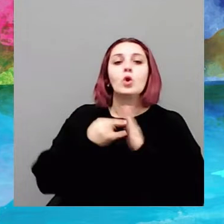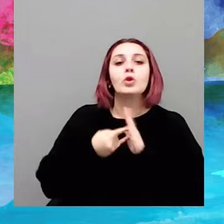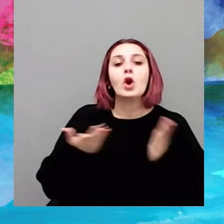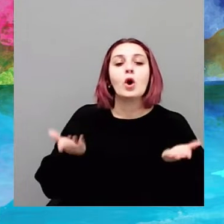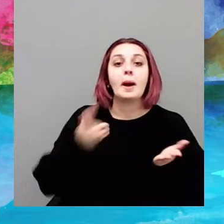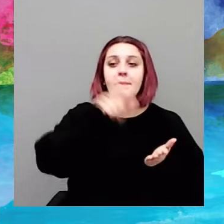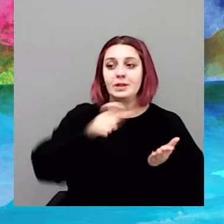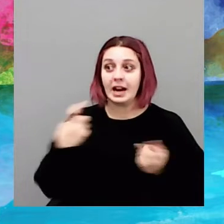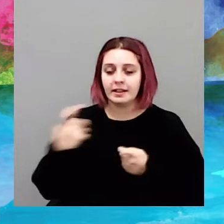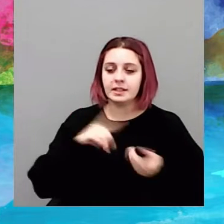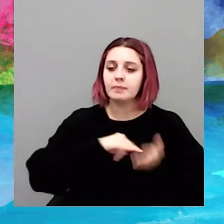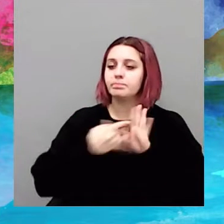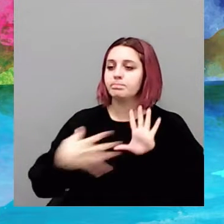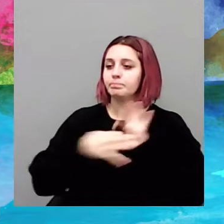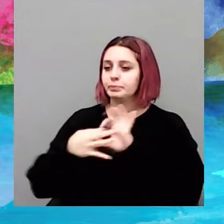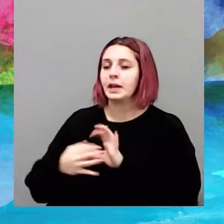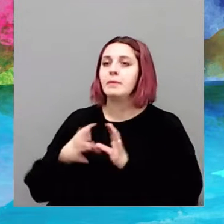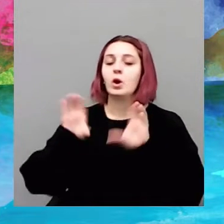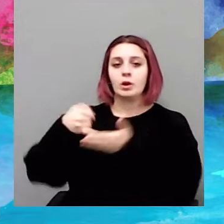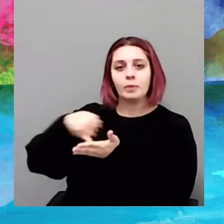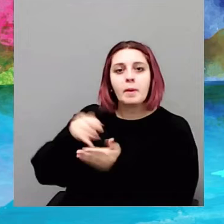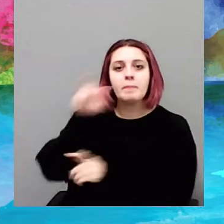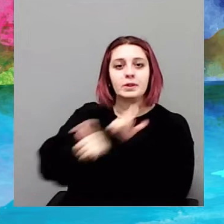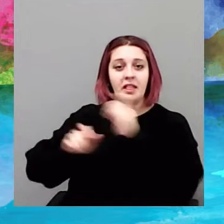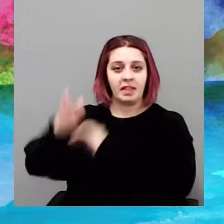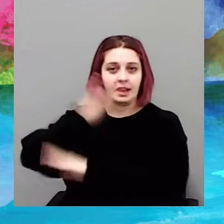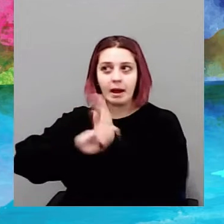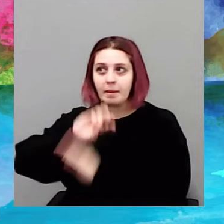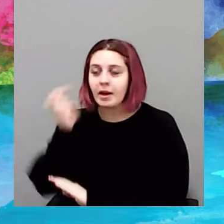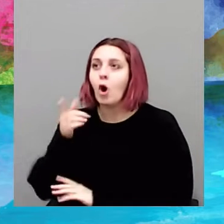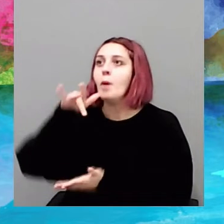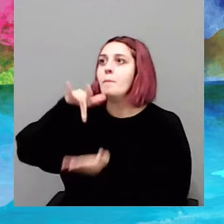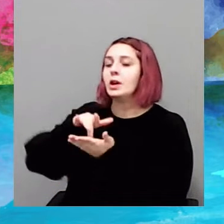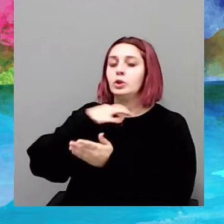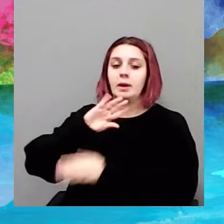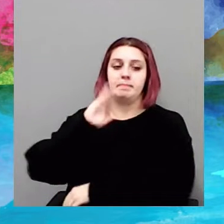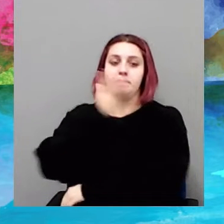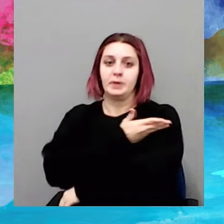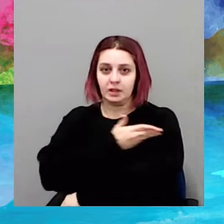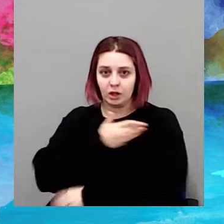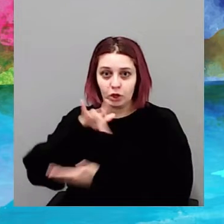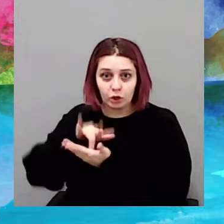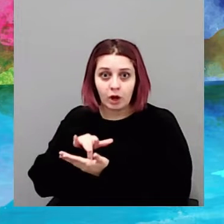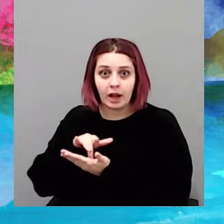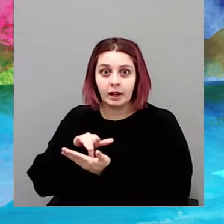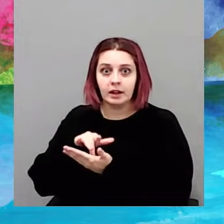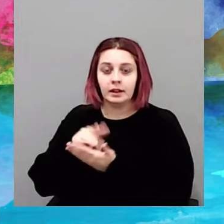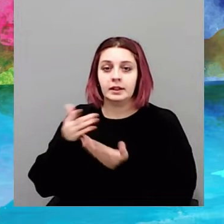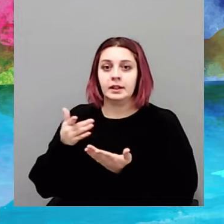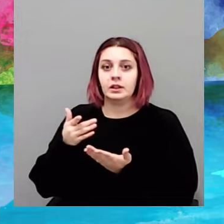using new technologies to help out people who need it, vulnerable members of